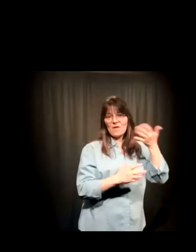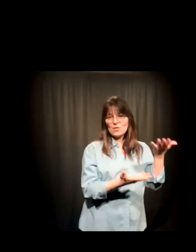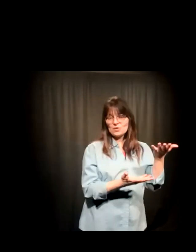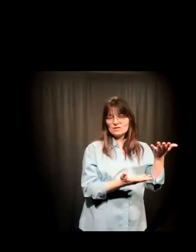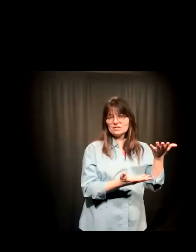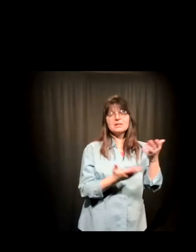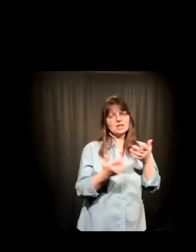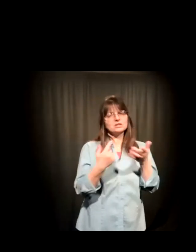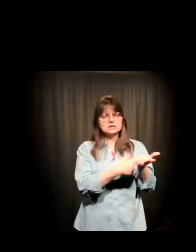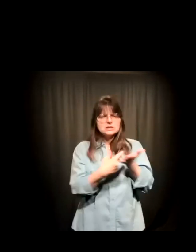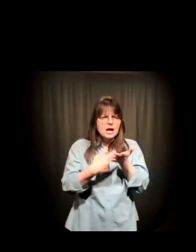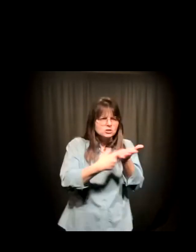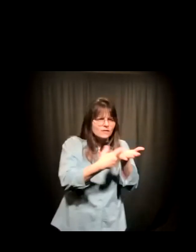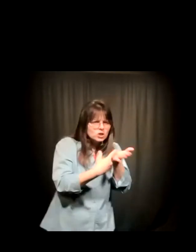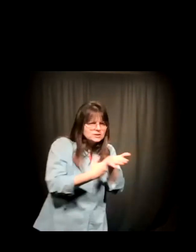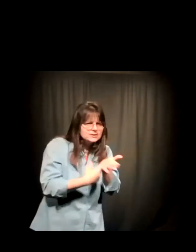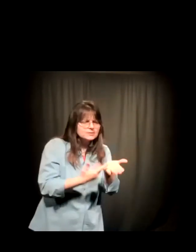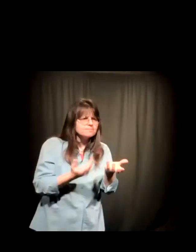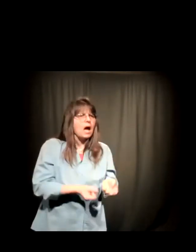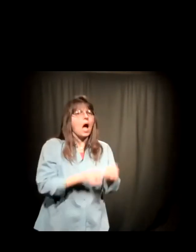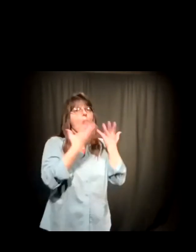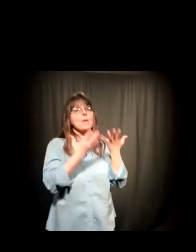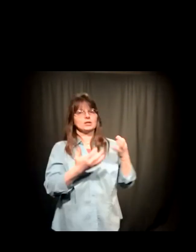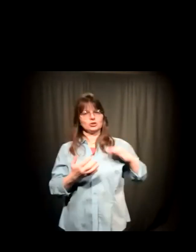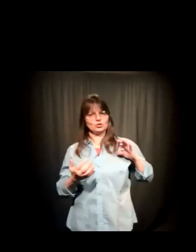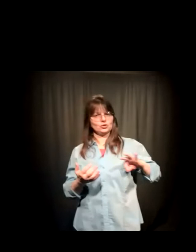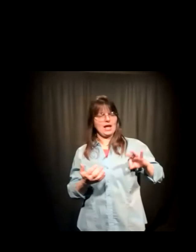over how much credit he deserves